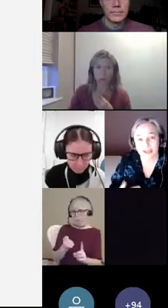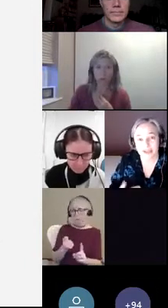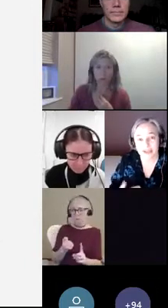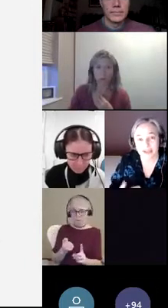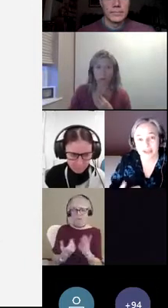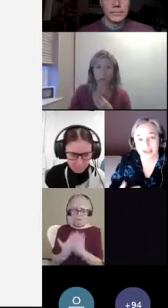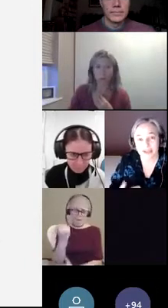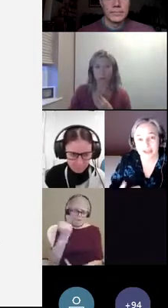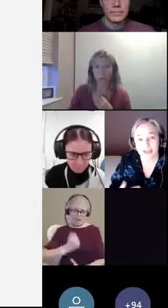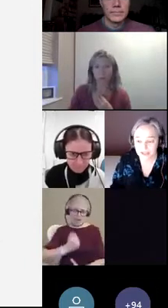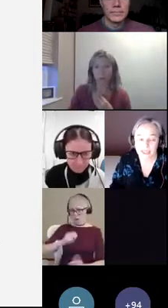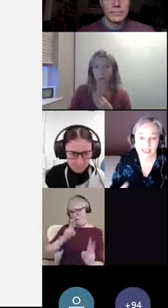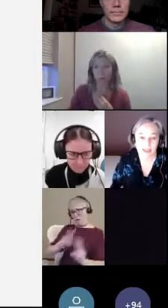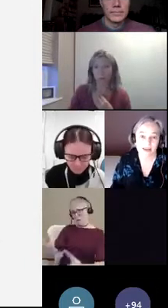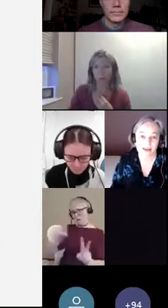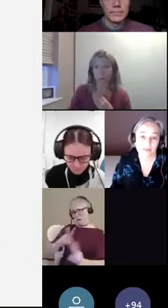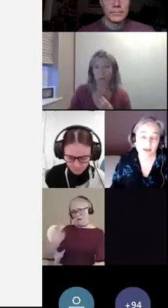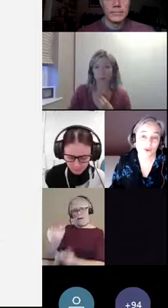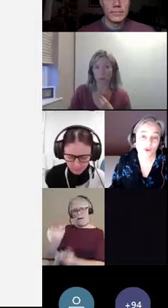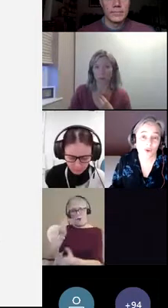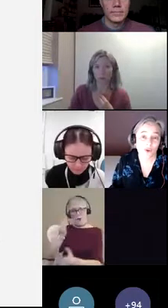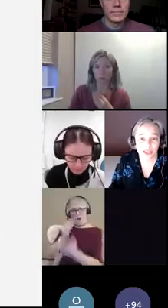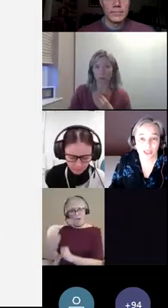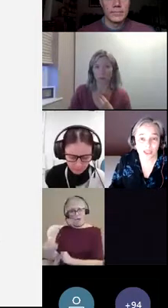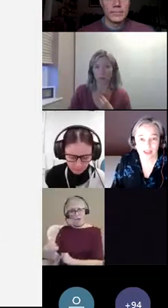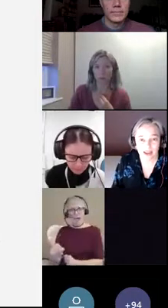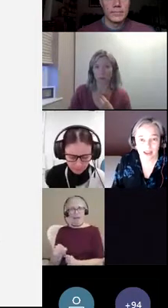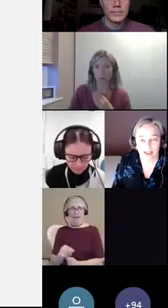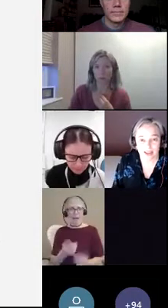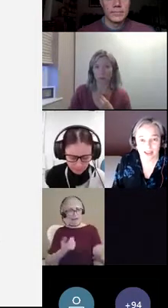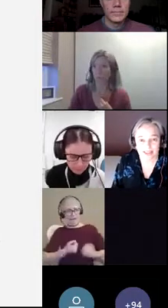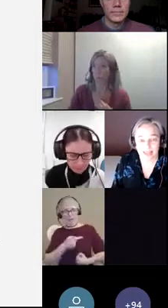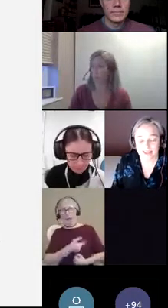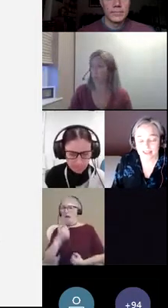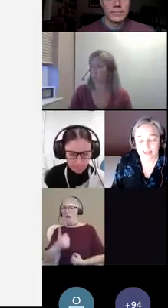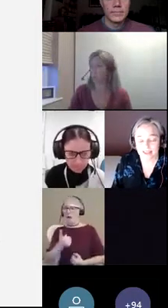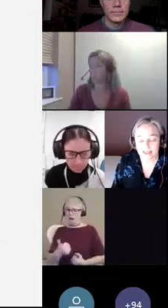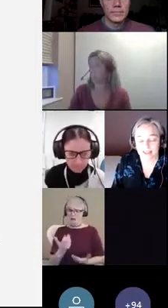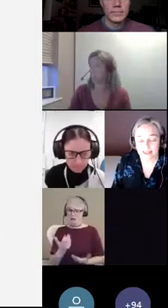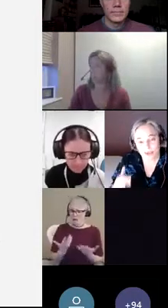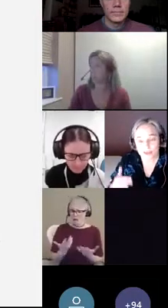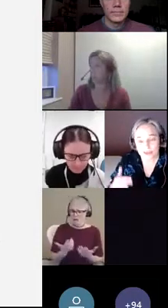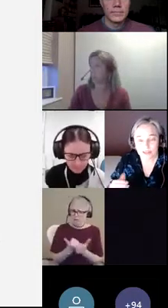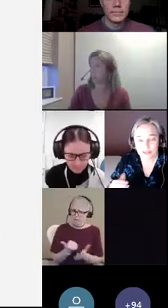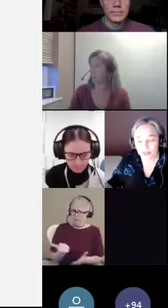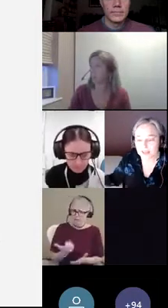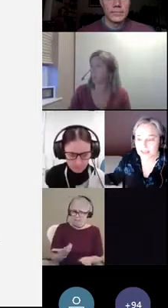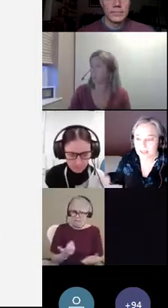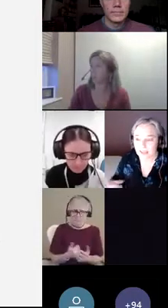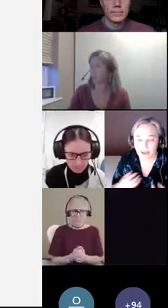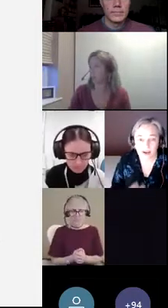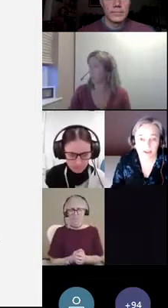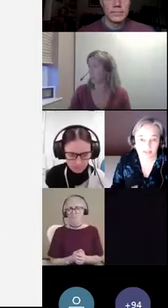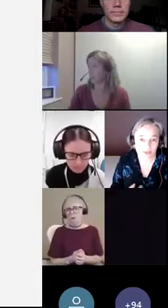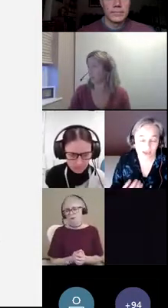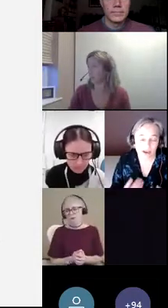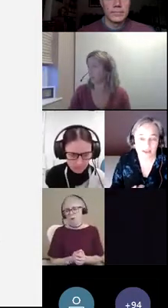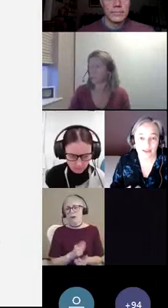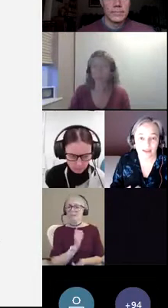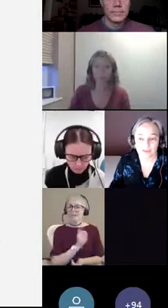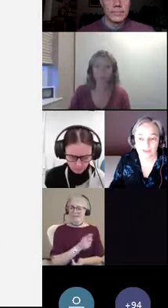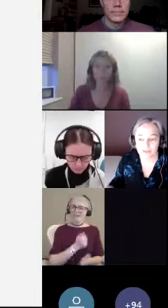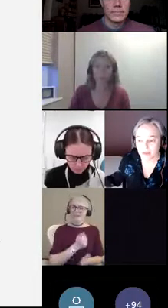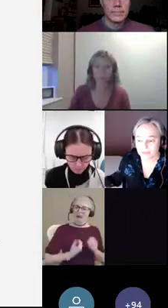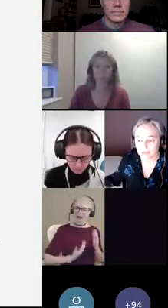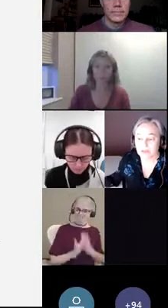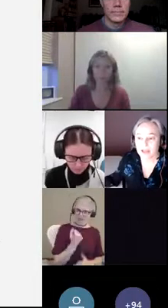achievement in our industry to actually acknowledge that and have that as standard. So those are some of the things that I found that